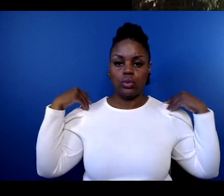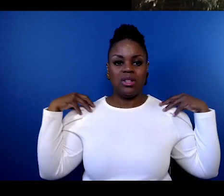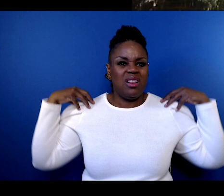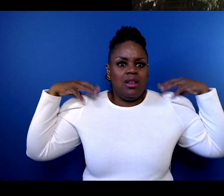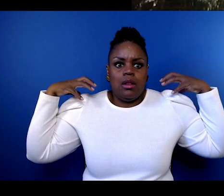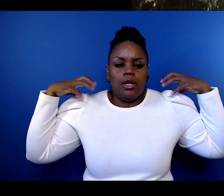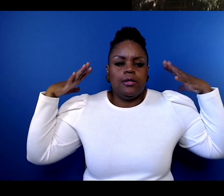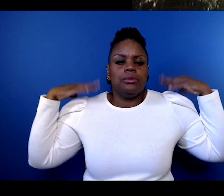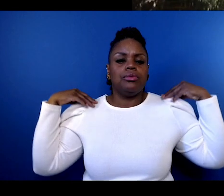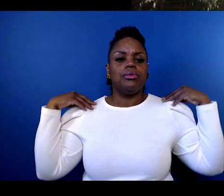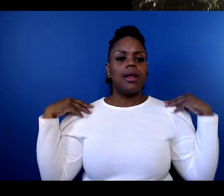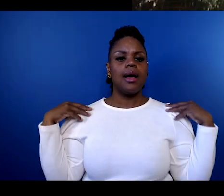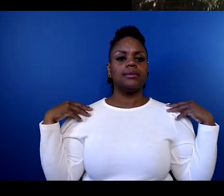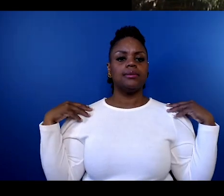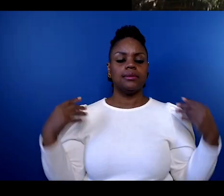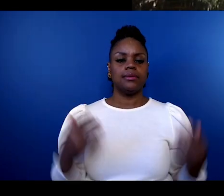Make sure the feet are grounded here.